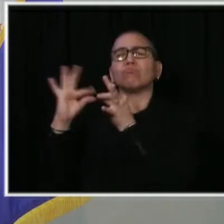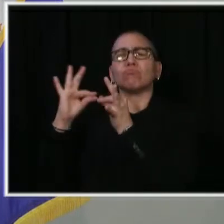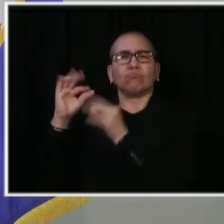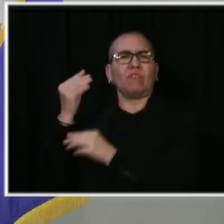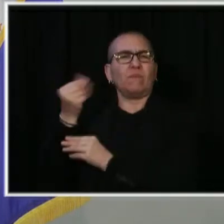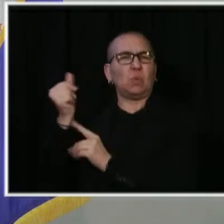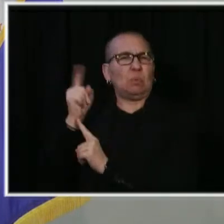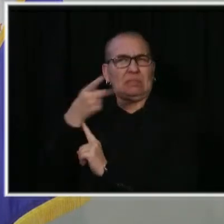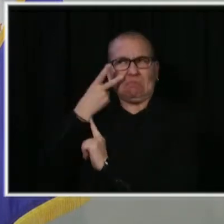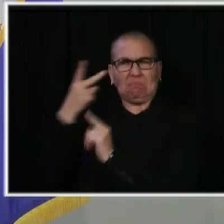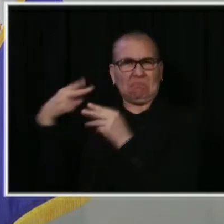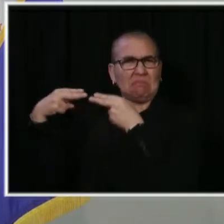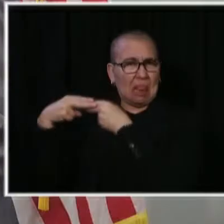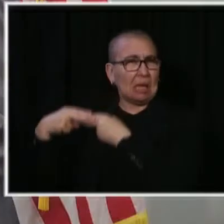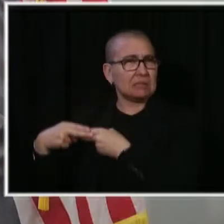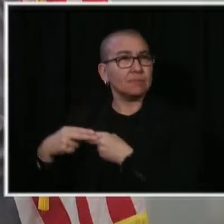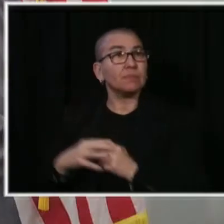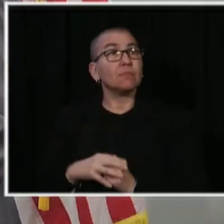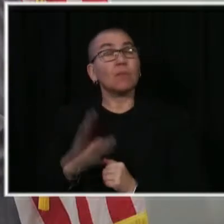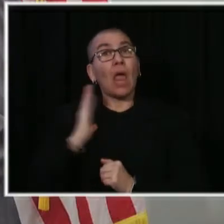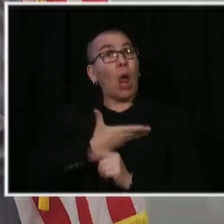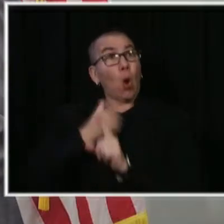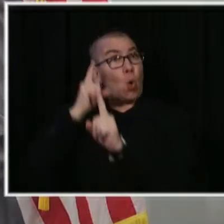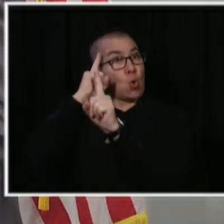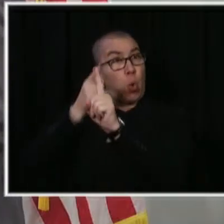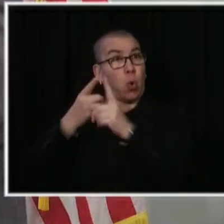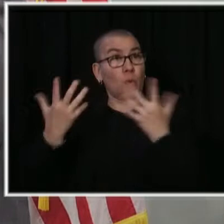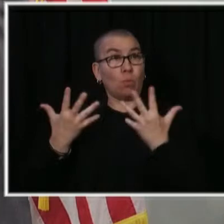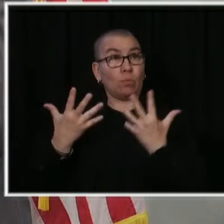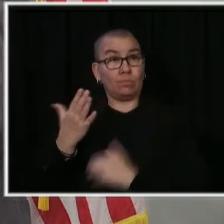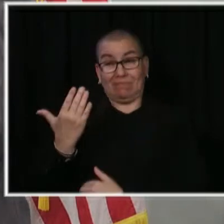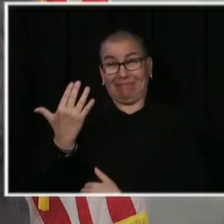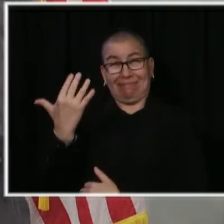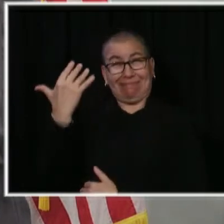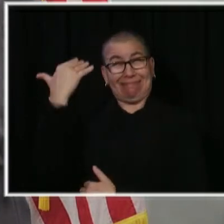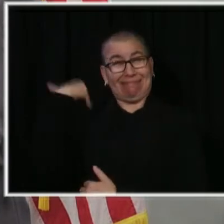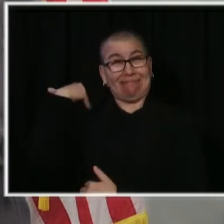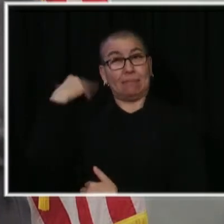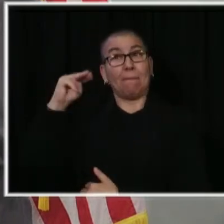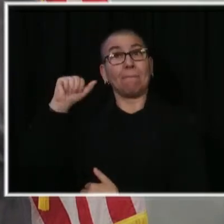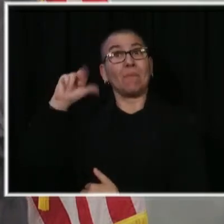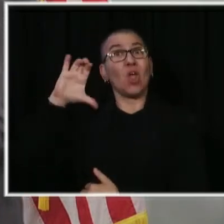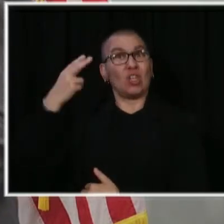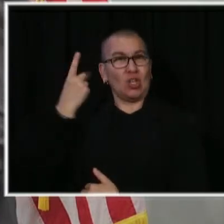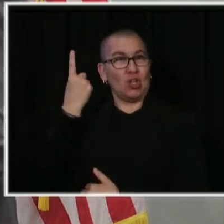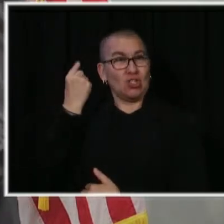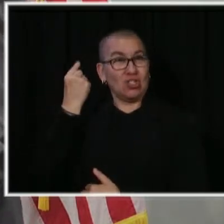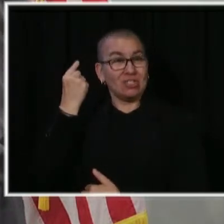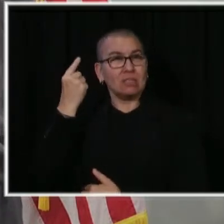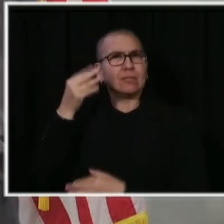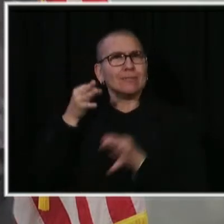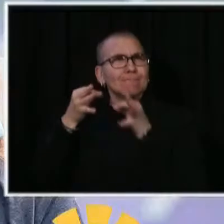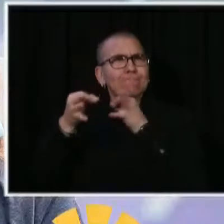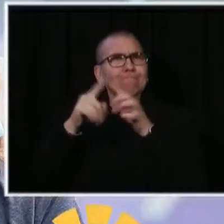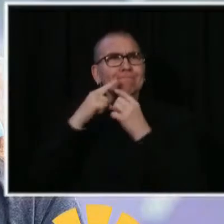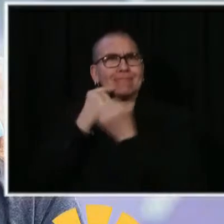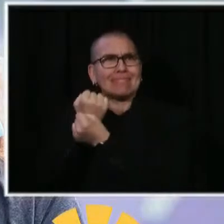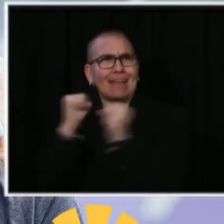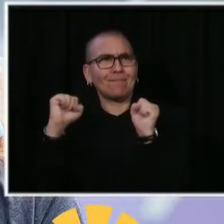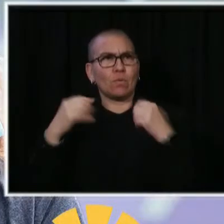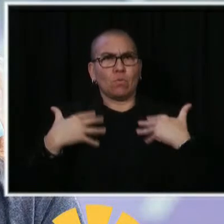all, our goal when we first started talking back in March was to balance safety, our well-being, and our